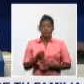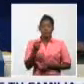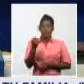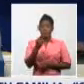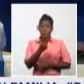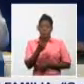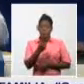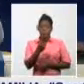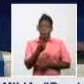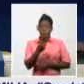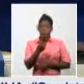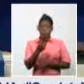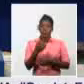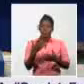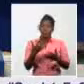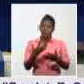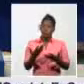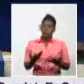yesterday.